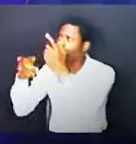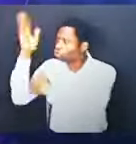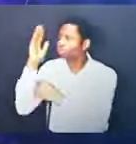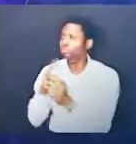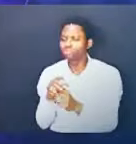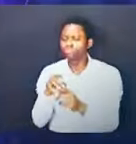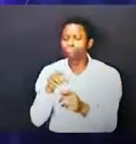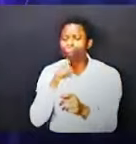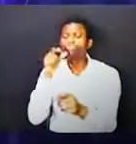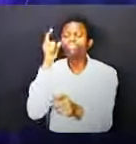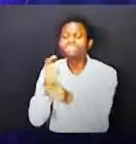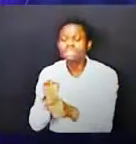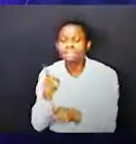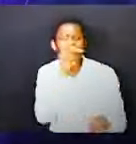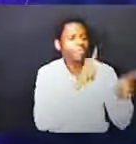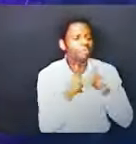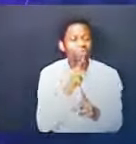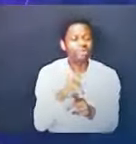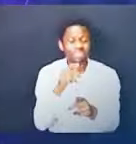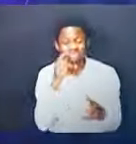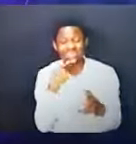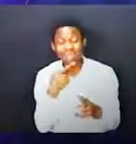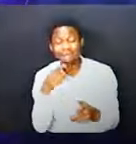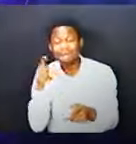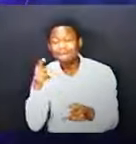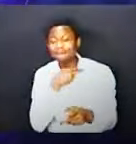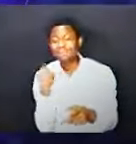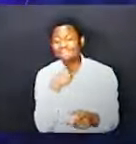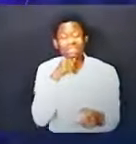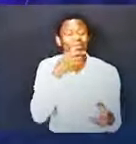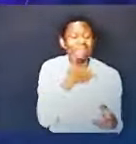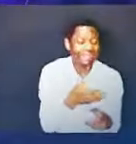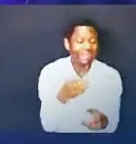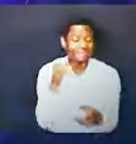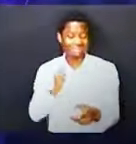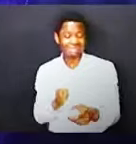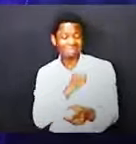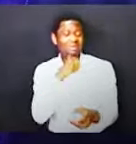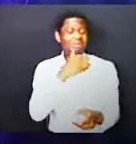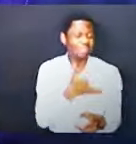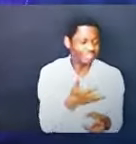your God. So when we are talking about Team